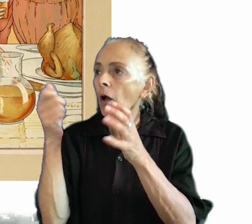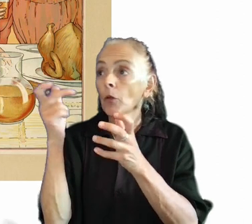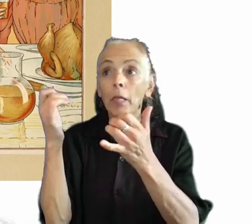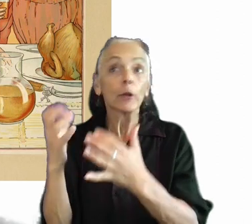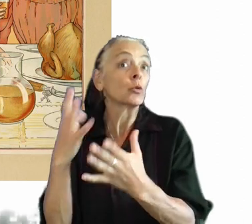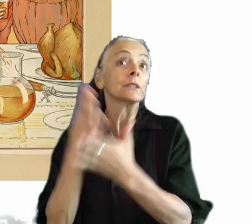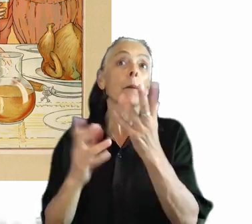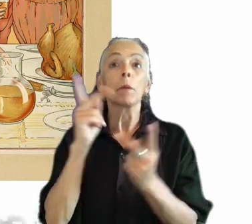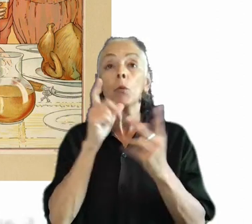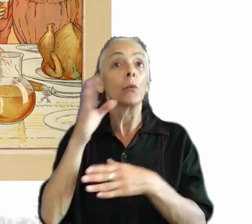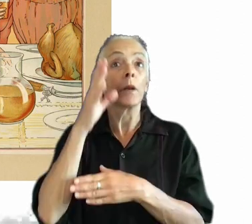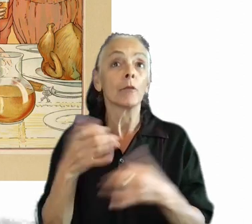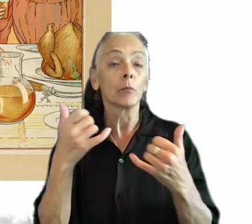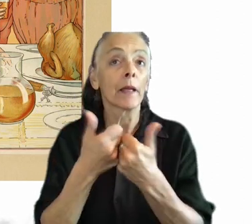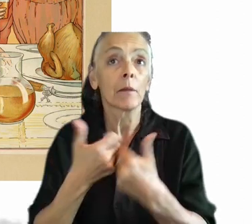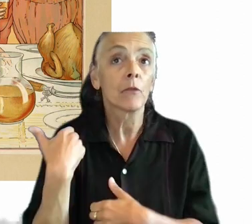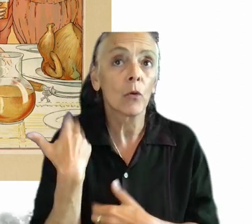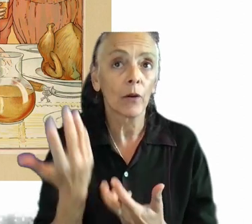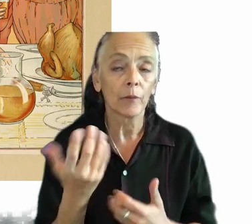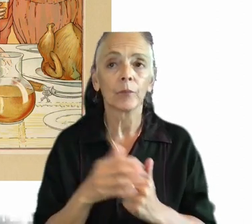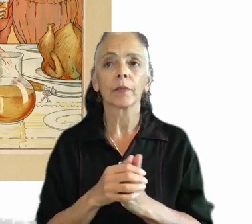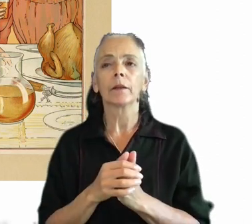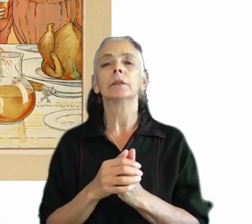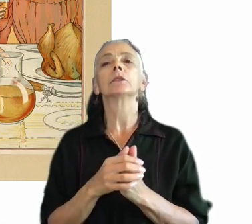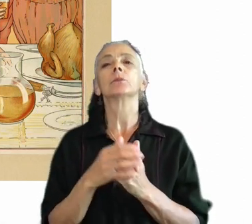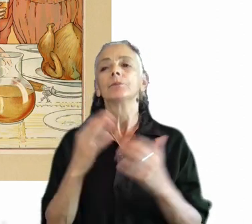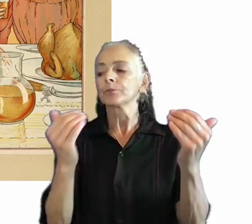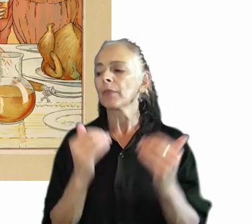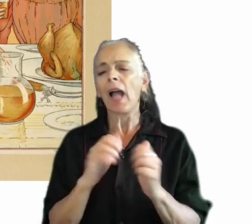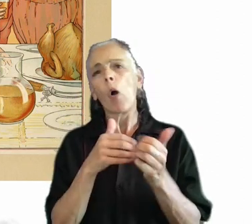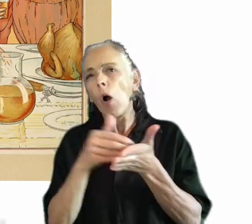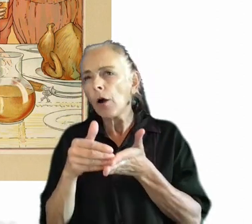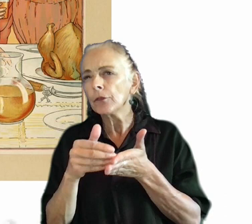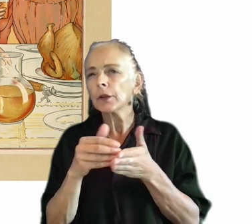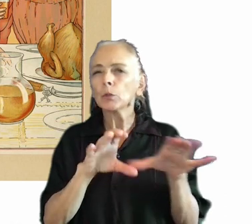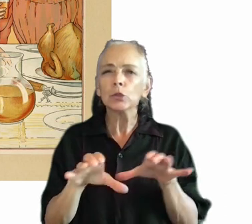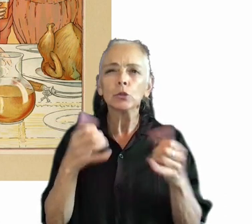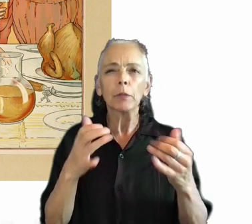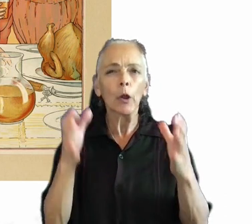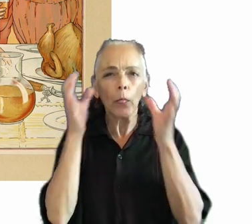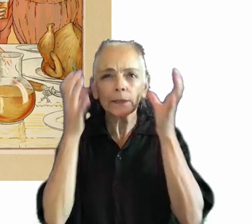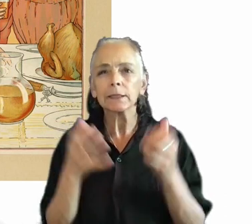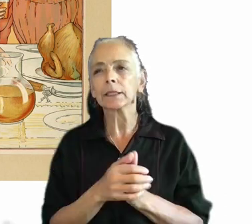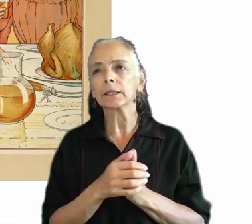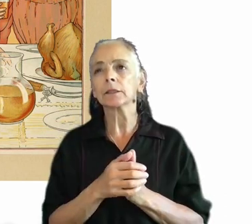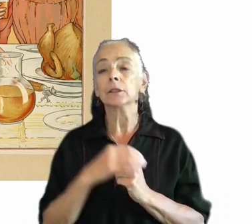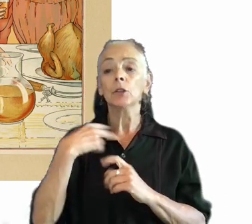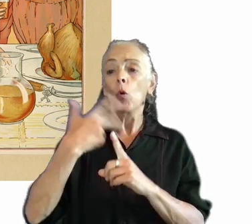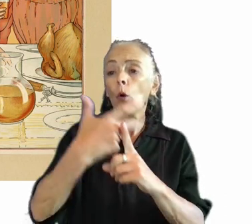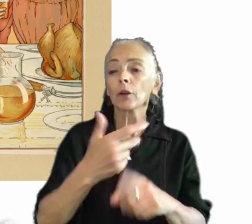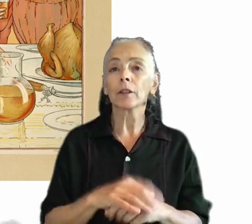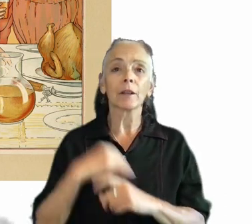so what you do is you decide okay how often are we going to do player listening is it quarterly is it monthly is it sprintly